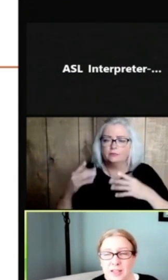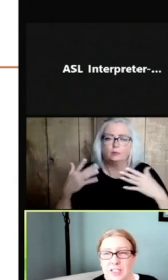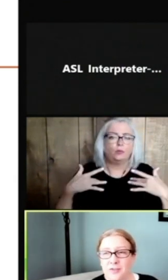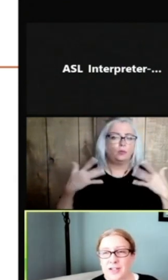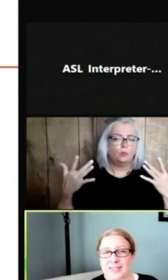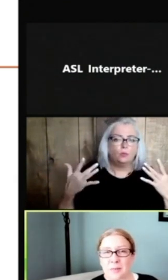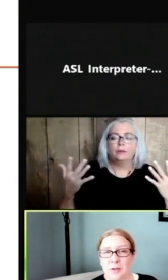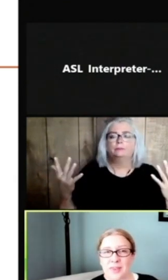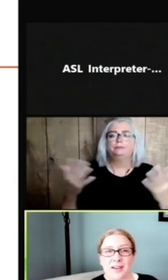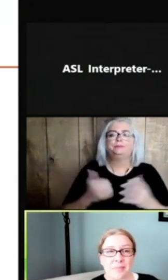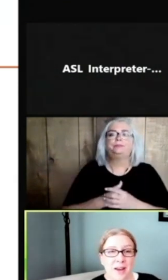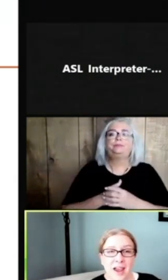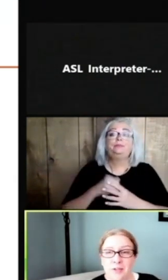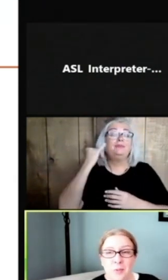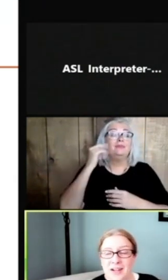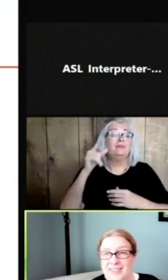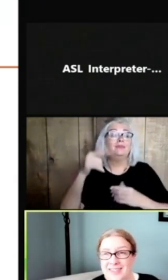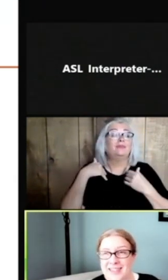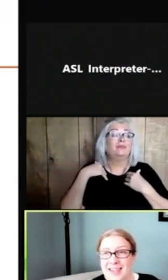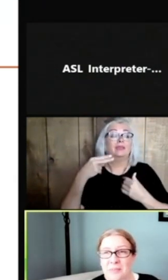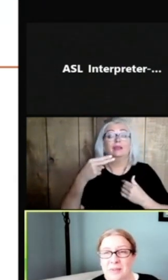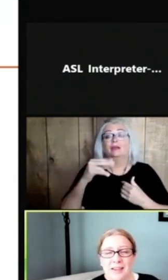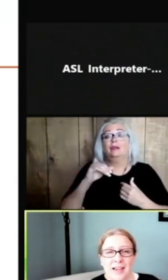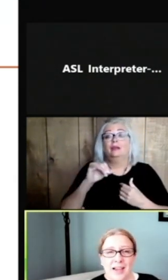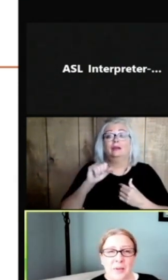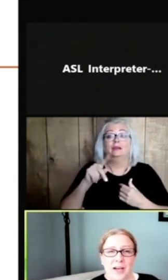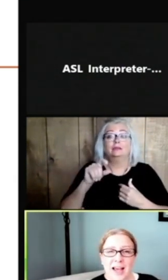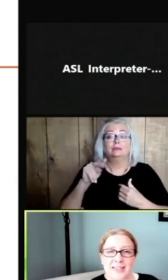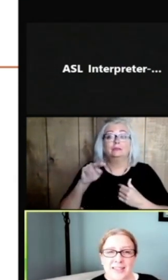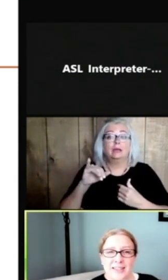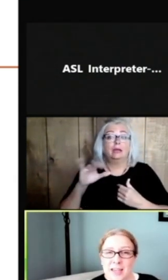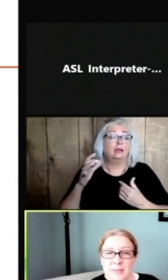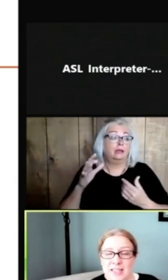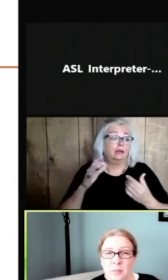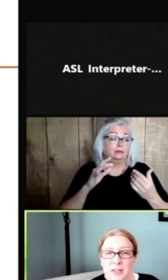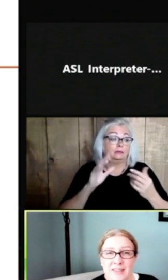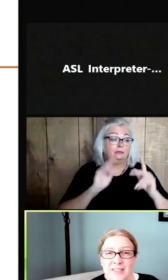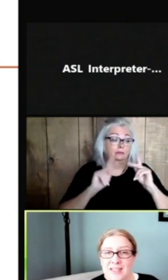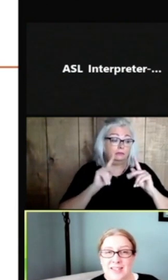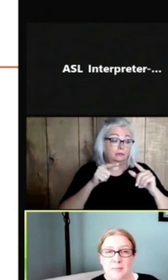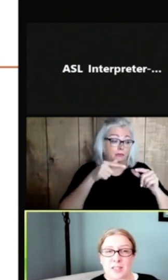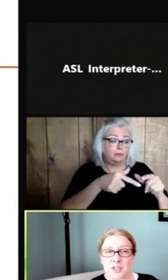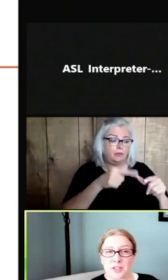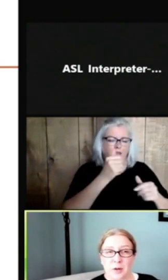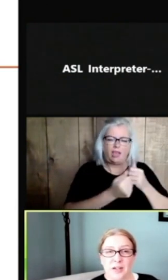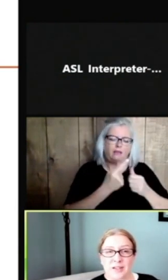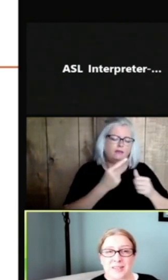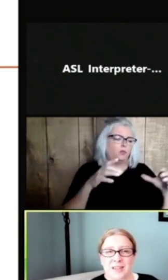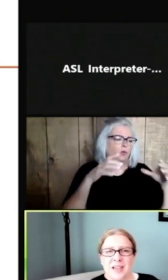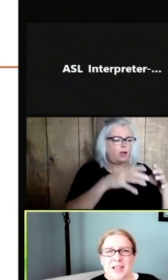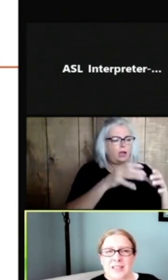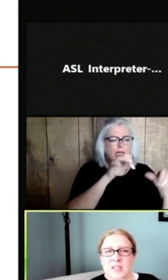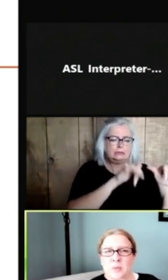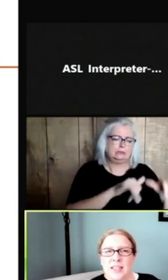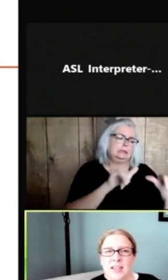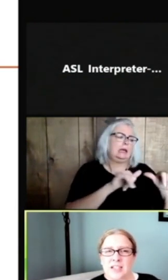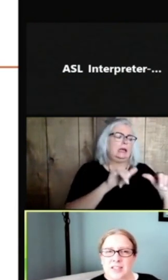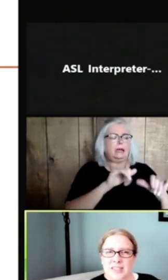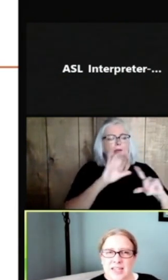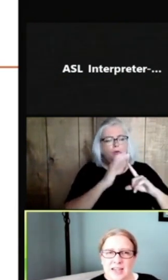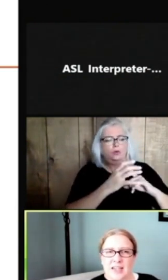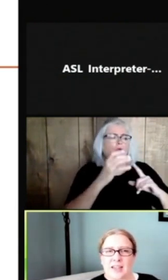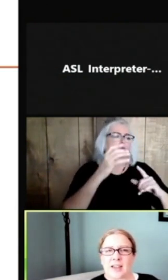Hispanic population, for example, that everyone is the same and has the same set of beliefs and the same social networks. So it's